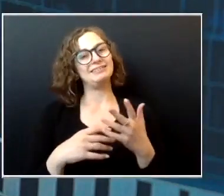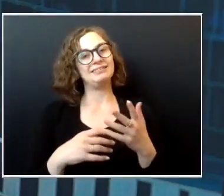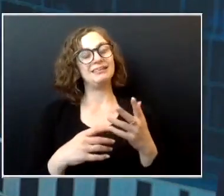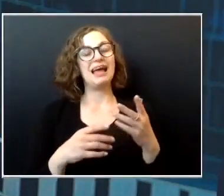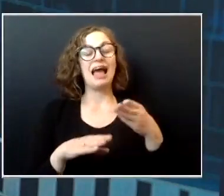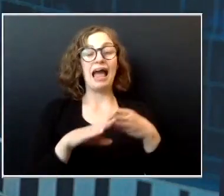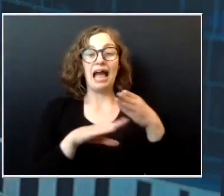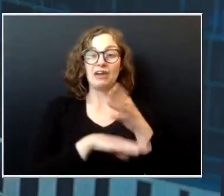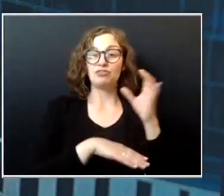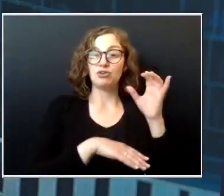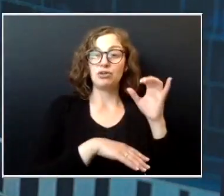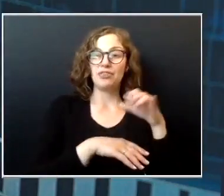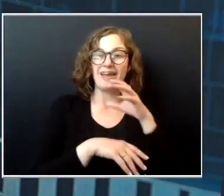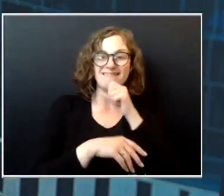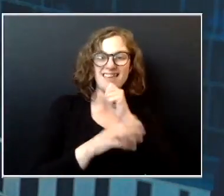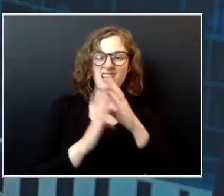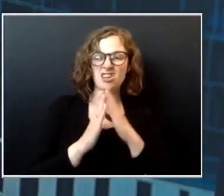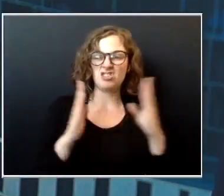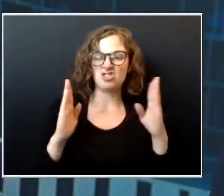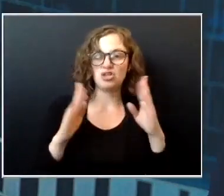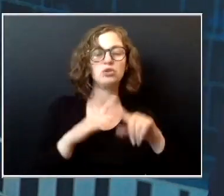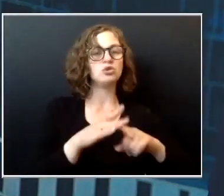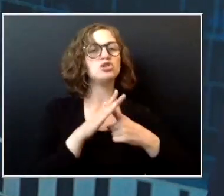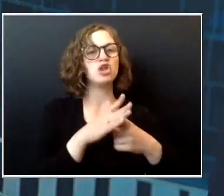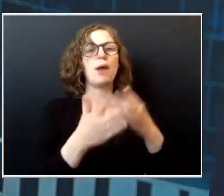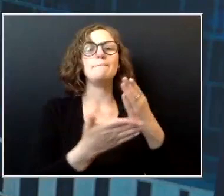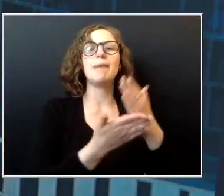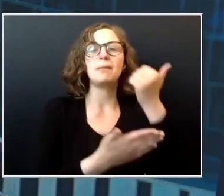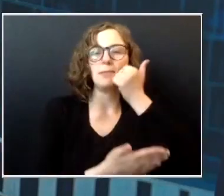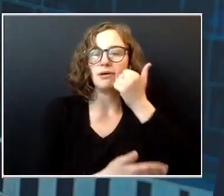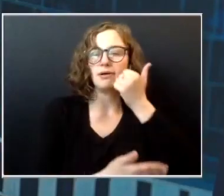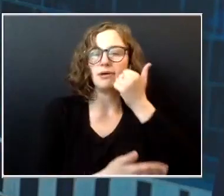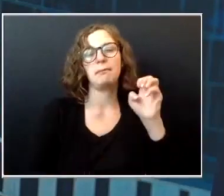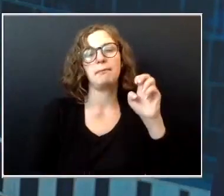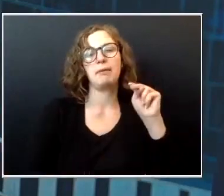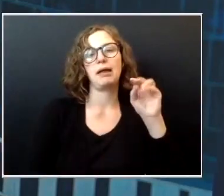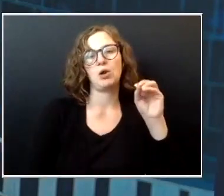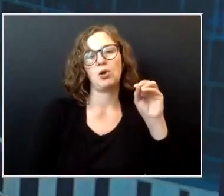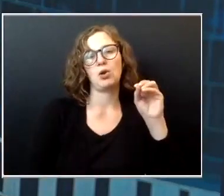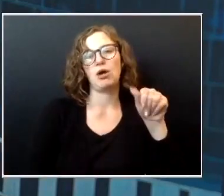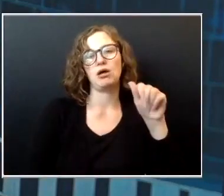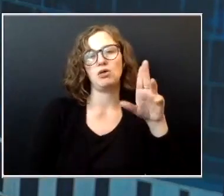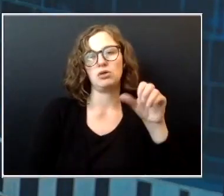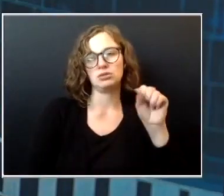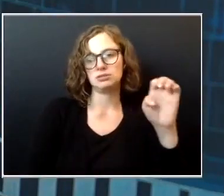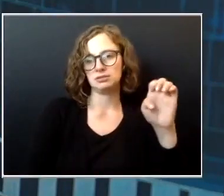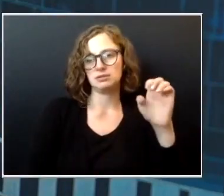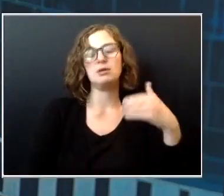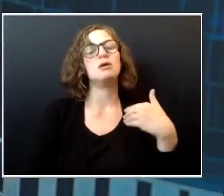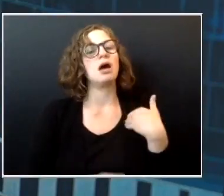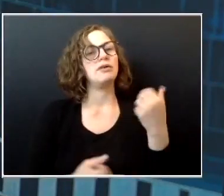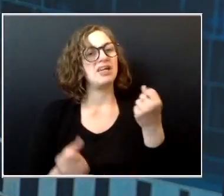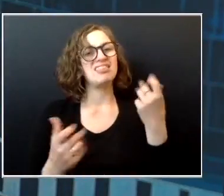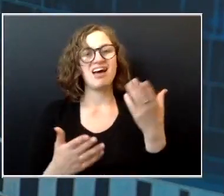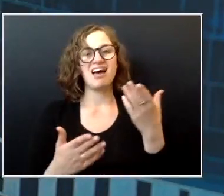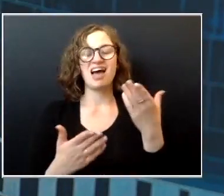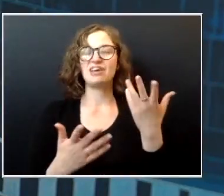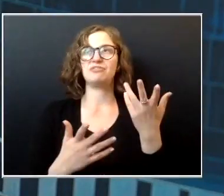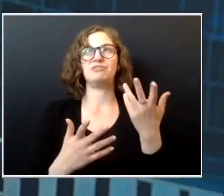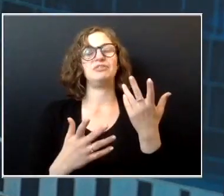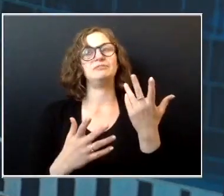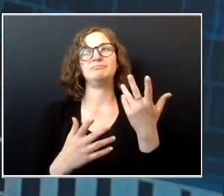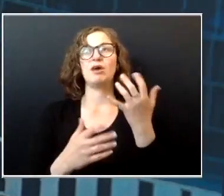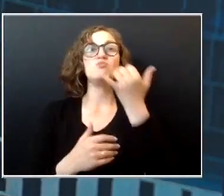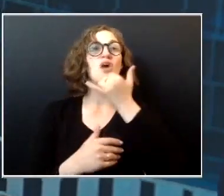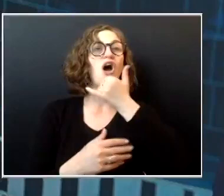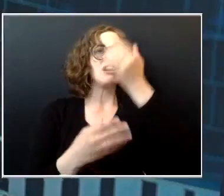with menopause, there's a lot of stages and a lot of misinformation and really just no information. So